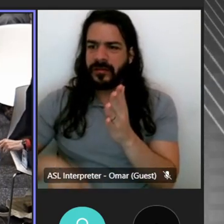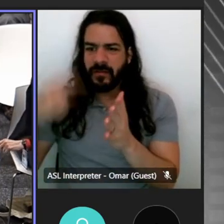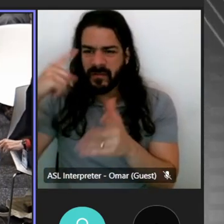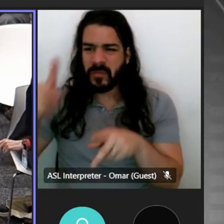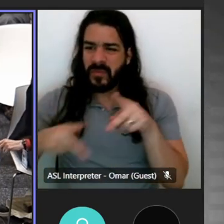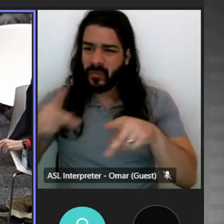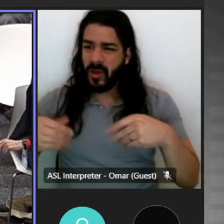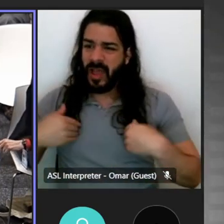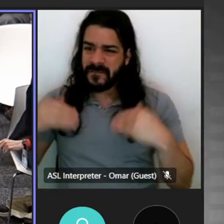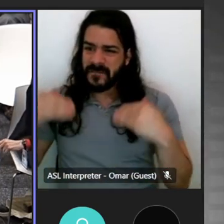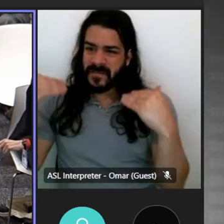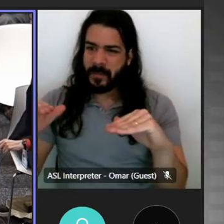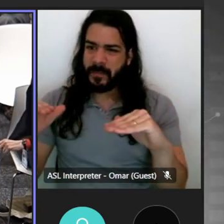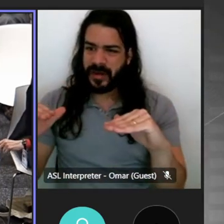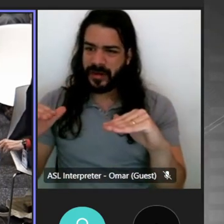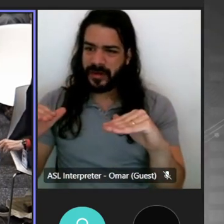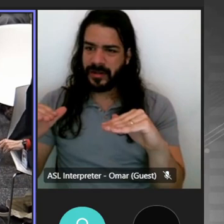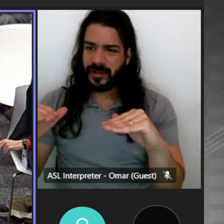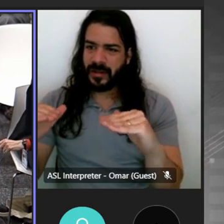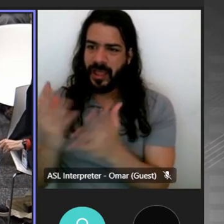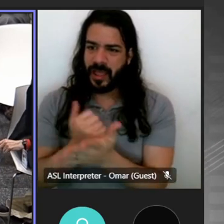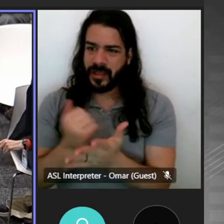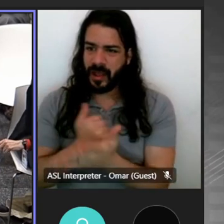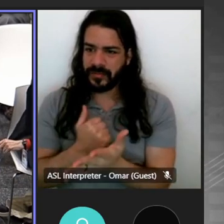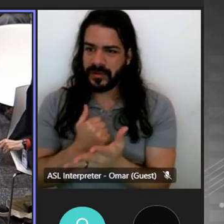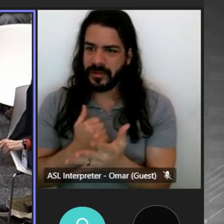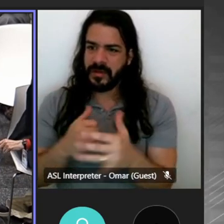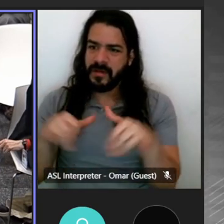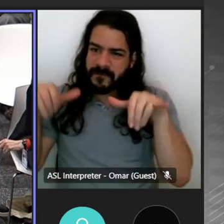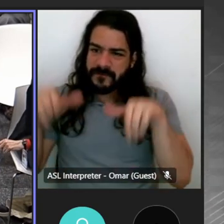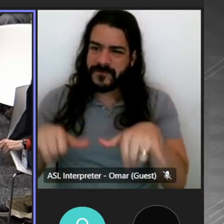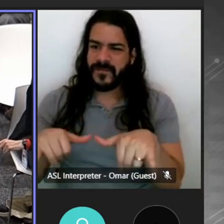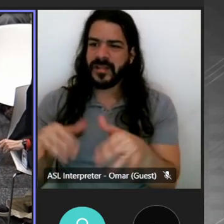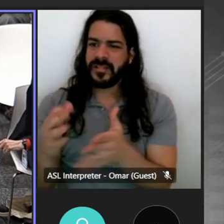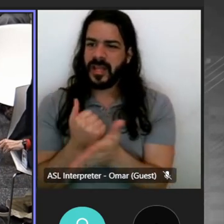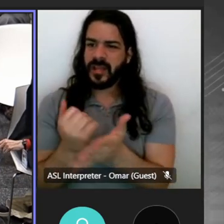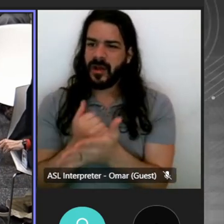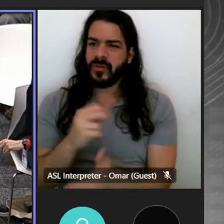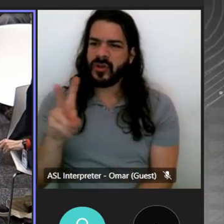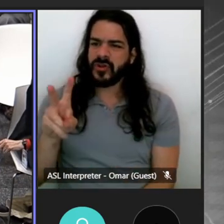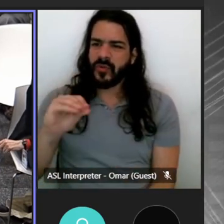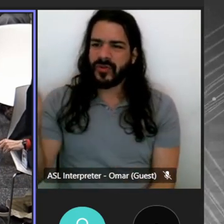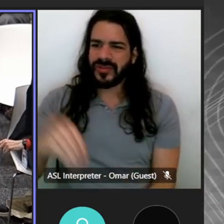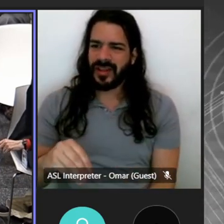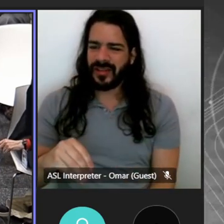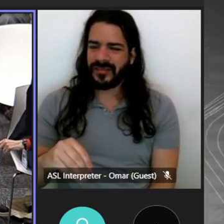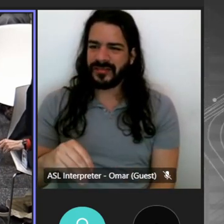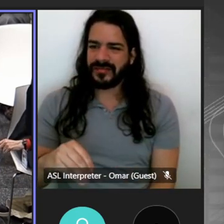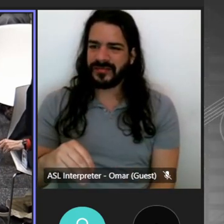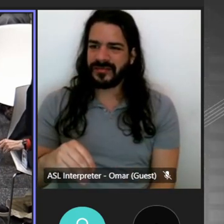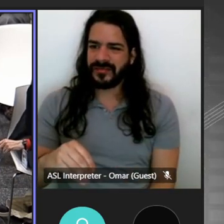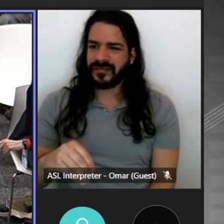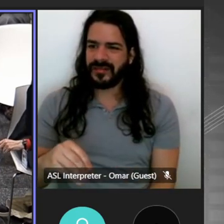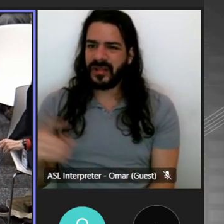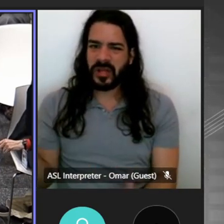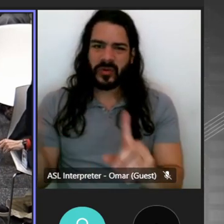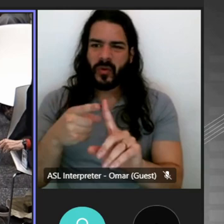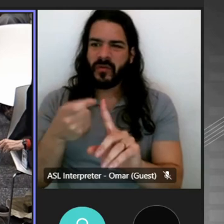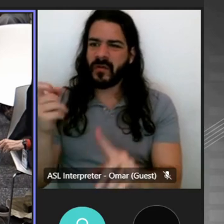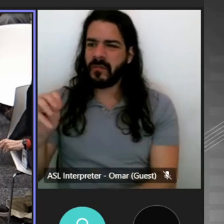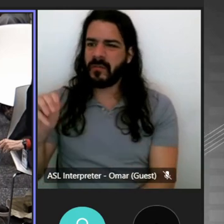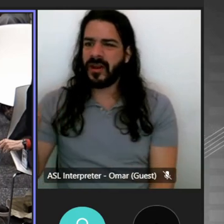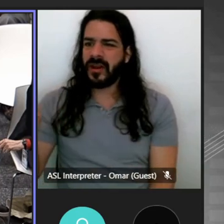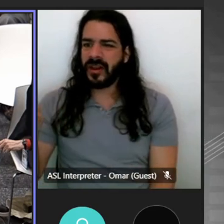people on limited incomes, on fixed incomes, 2% just to take a ride from